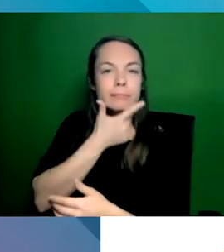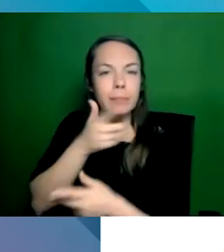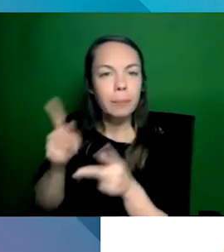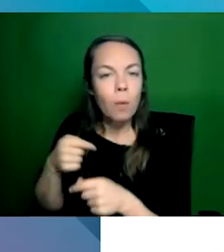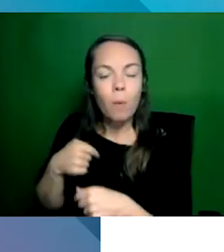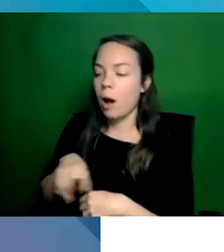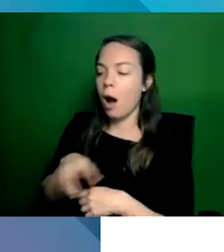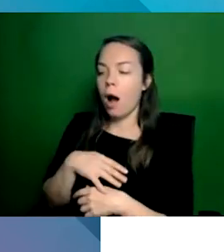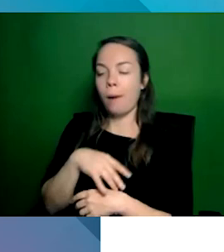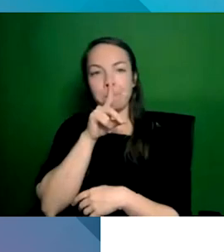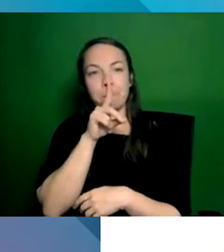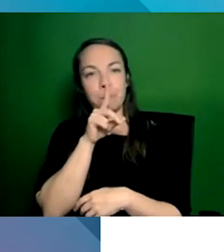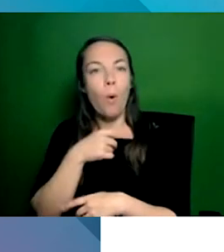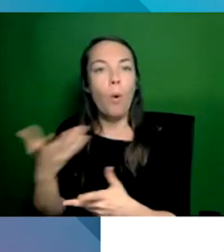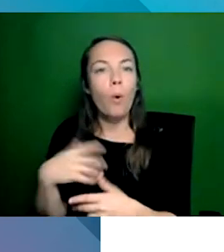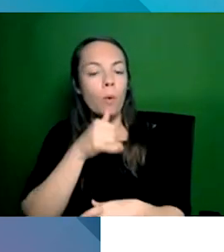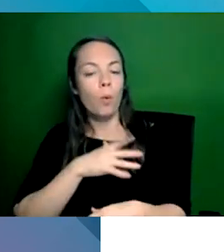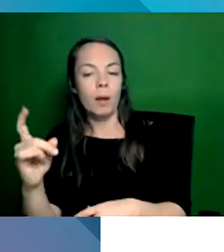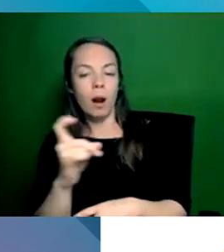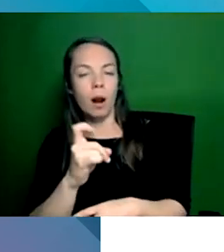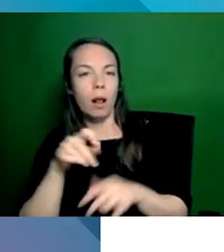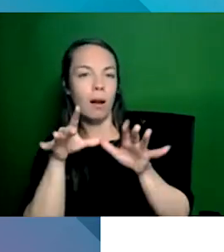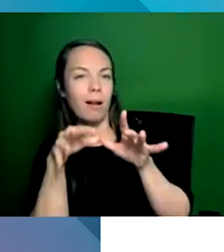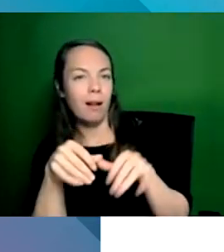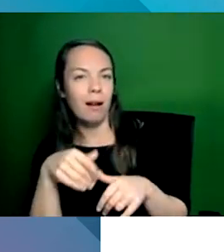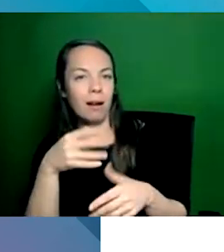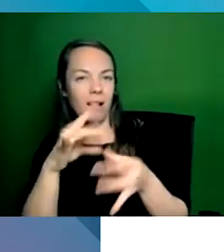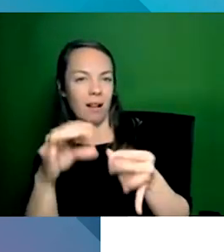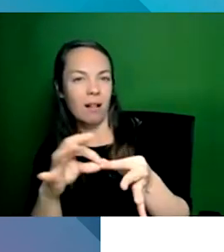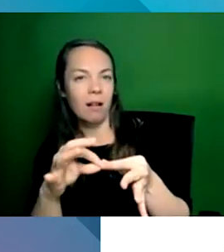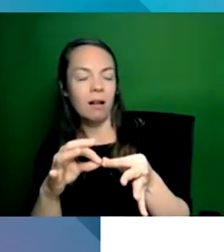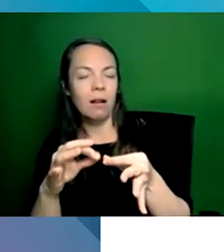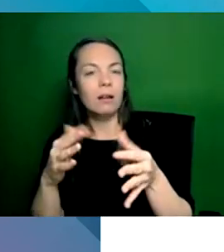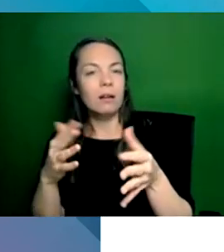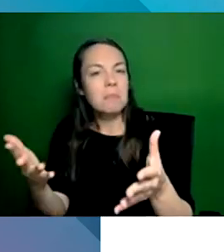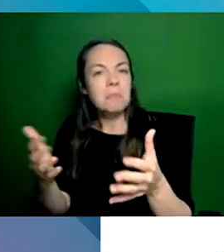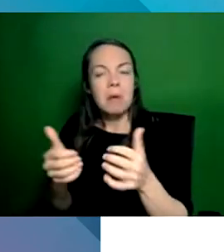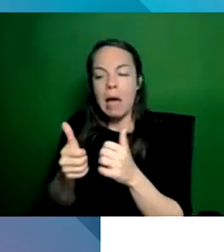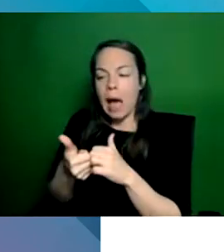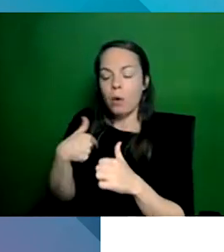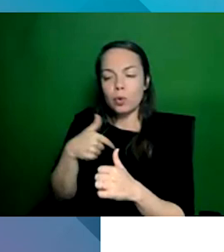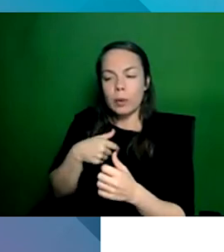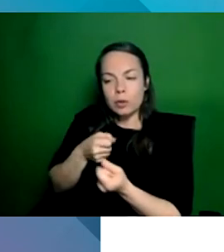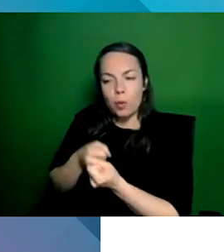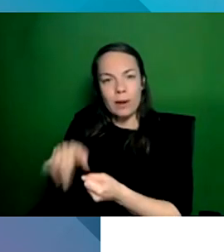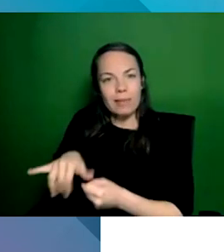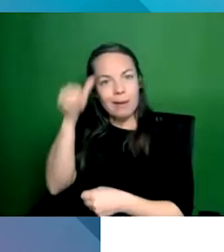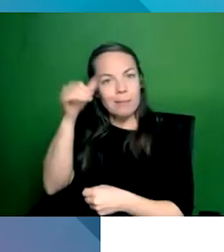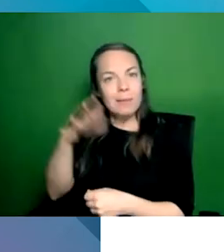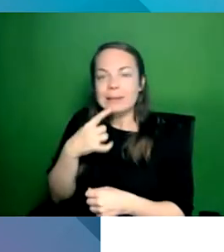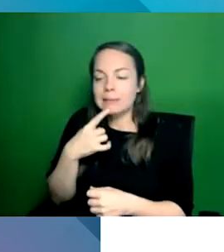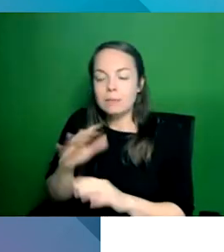catcalling. So there's sort of those micro forms of how are we supporting young men to ask deep questions about why?